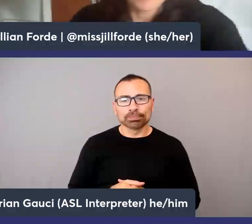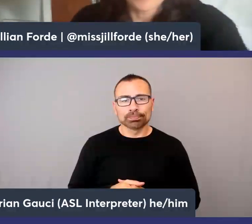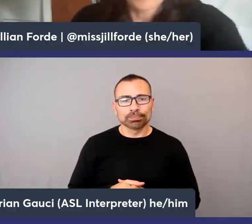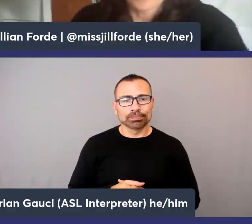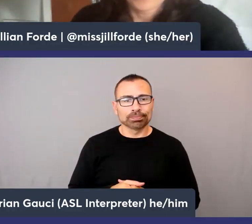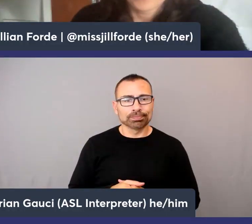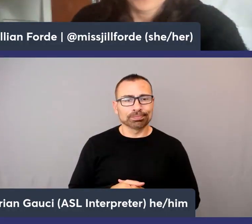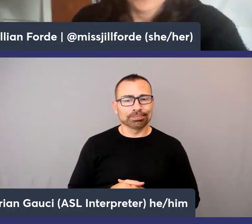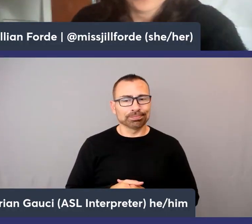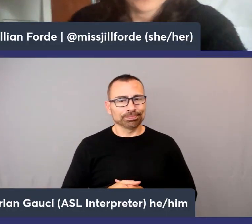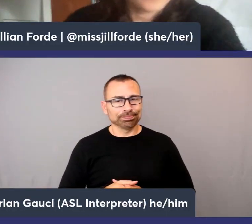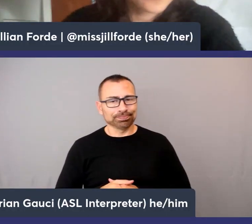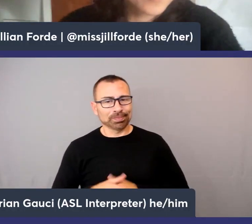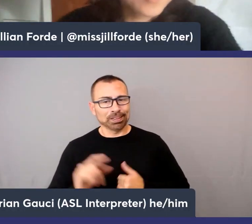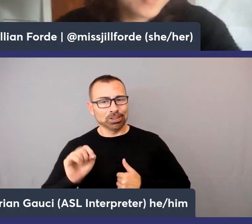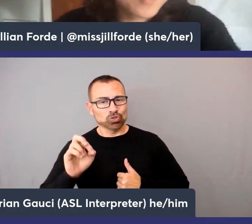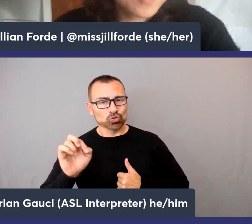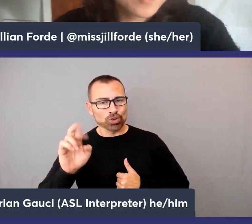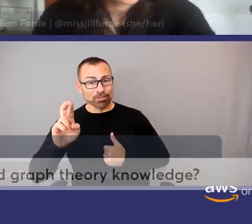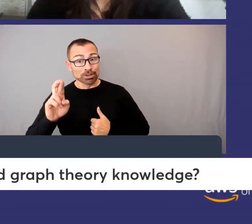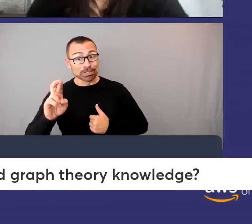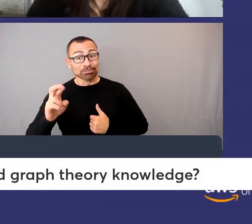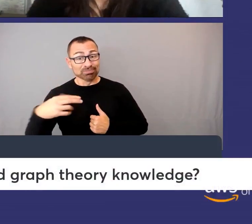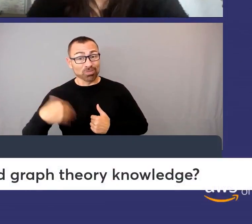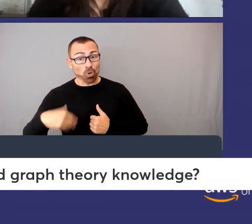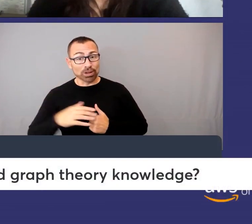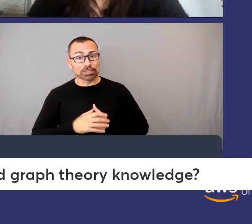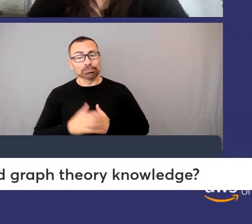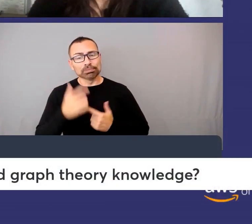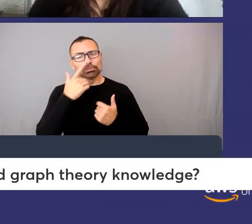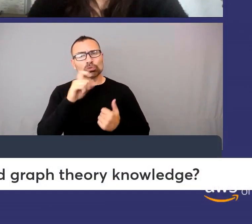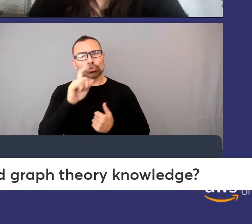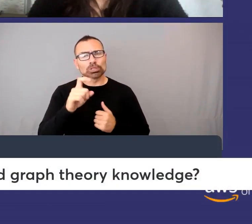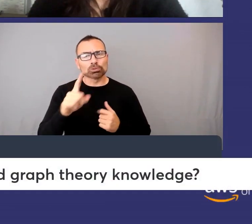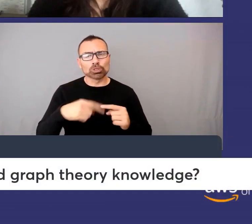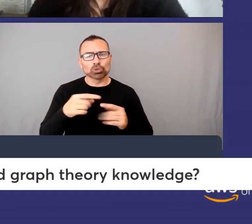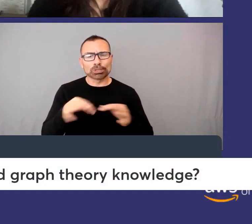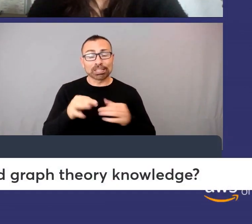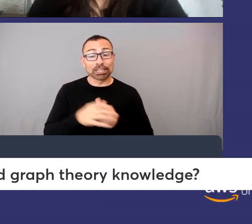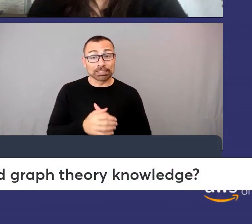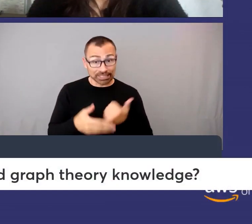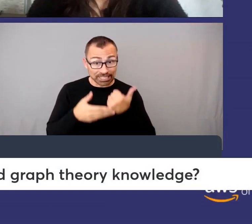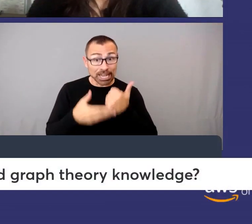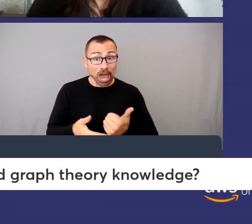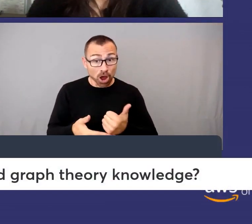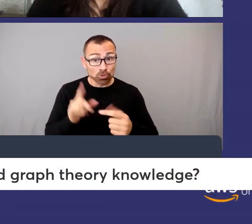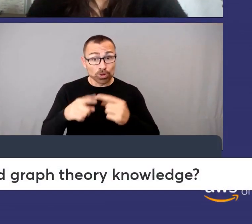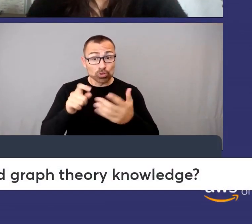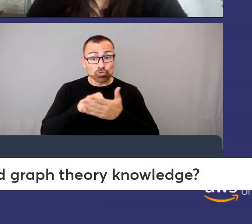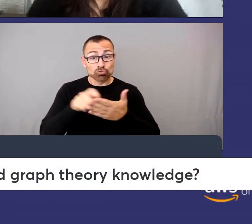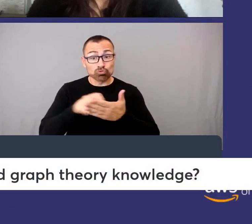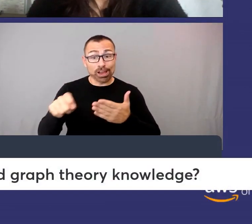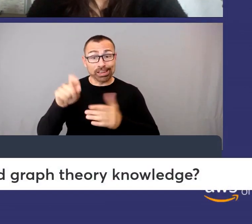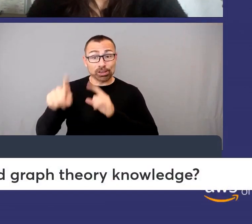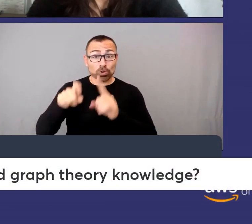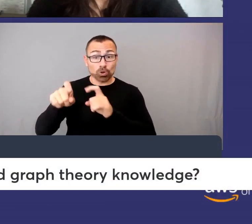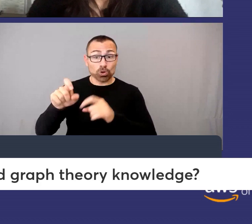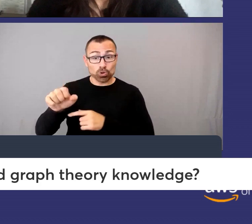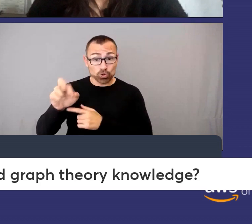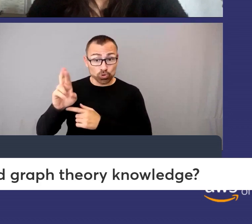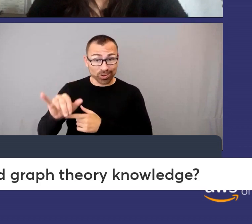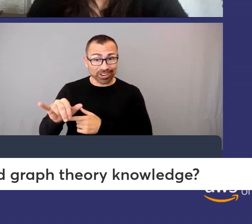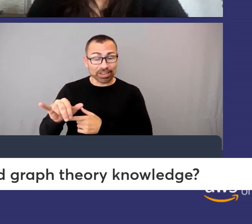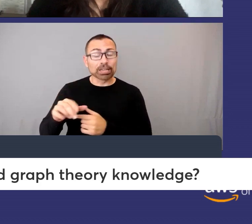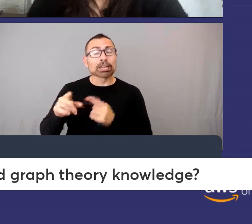Awesome. I mean, an interesting question that I was curious of as you were explaining that, like, does it help as you're writing queries? Or, I mean, it sounds like you were able to